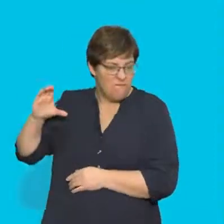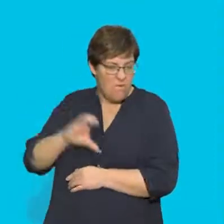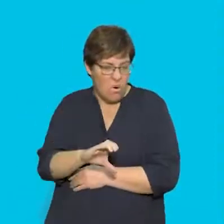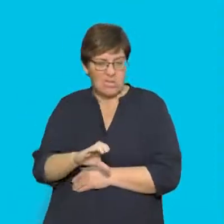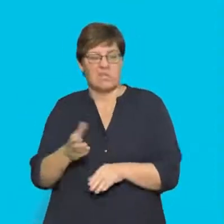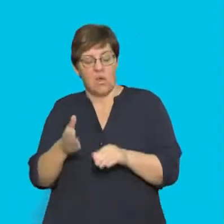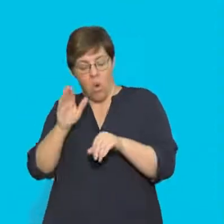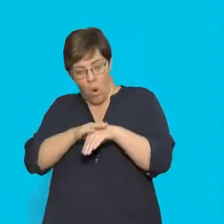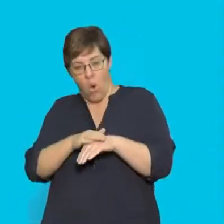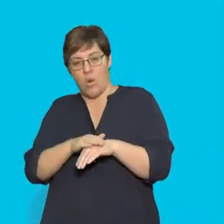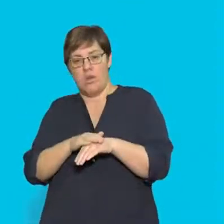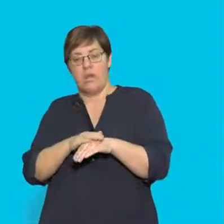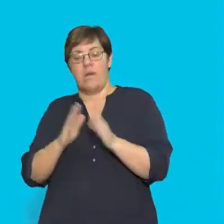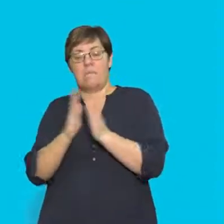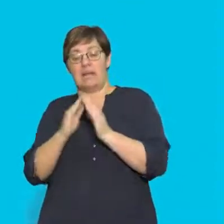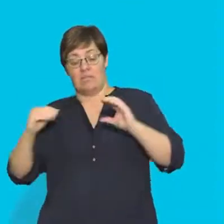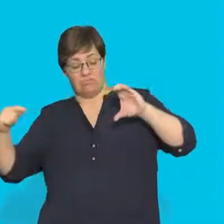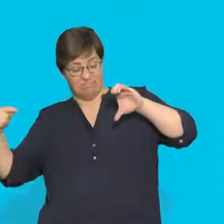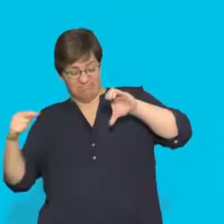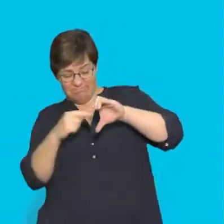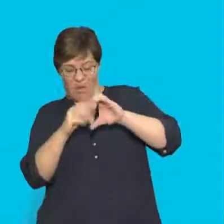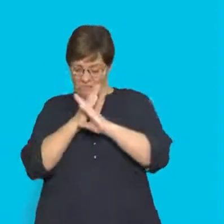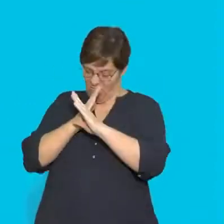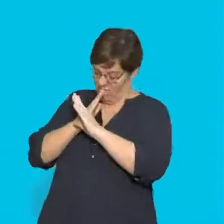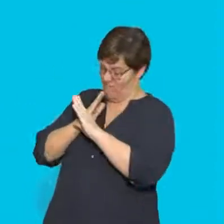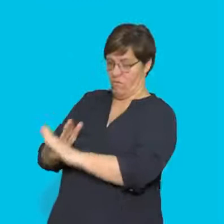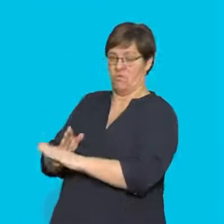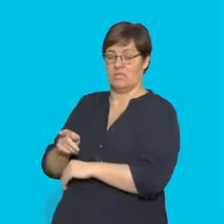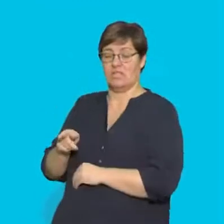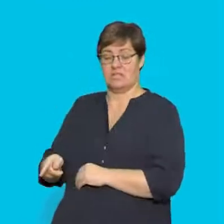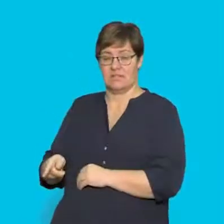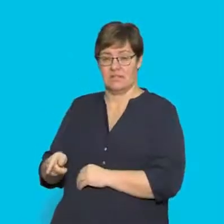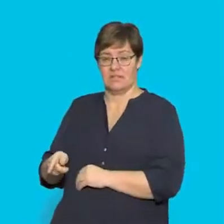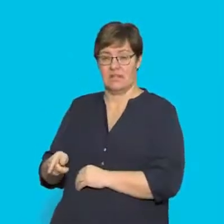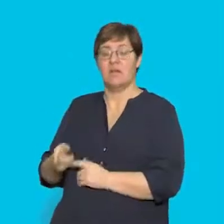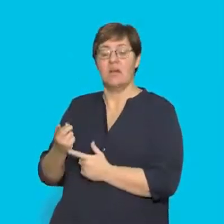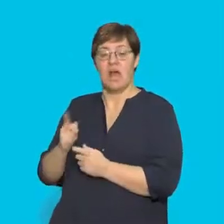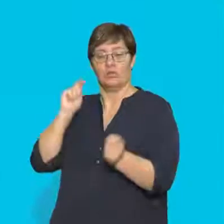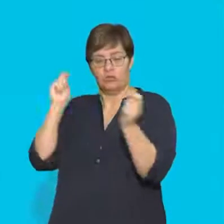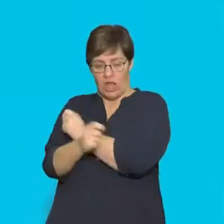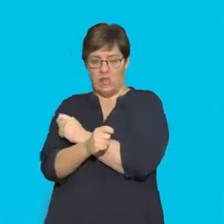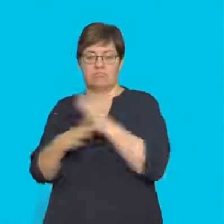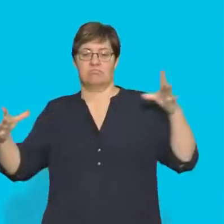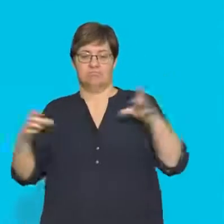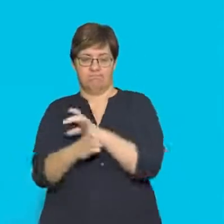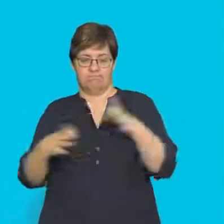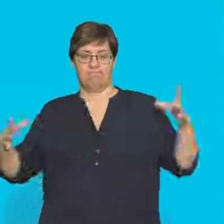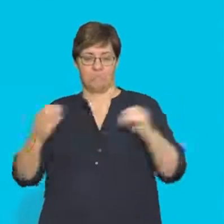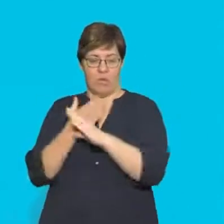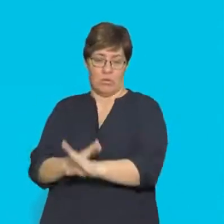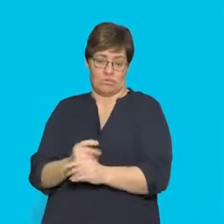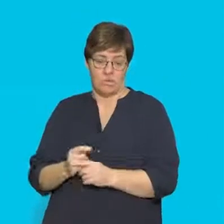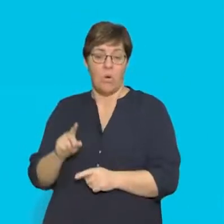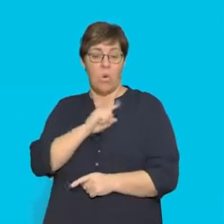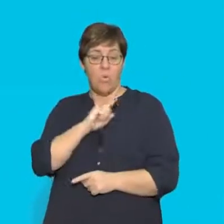is moving towards the coil. It opposes that change in magnetic flux. Remember, without the change